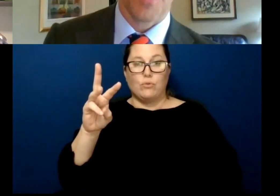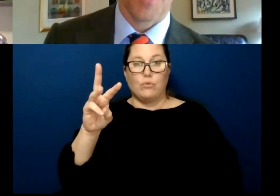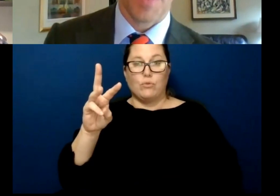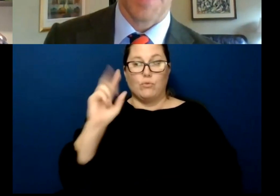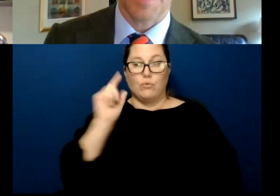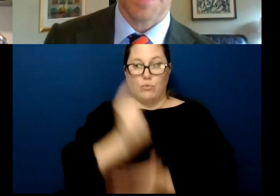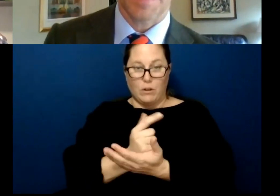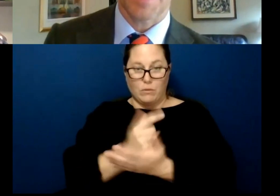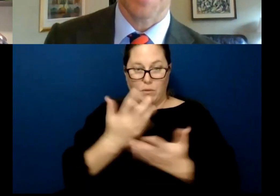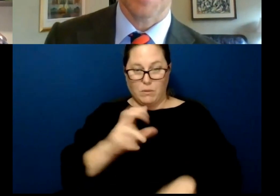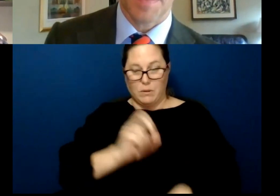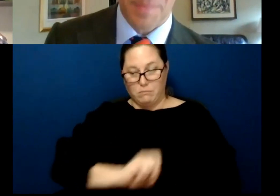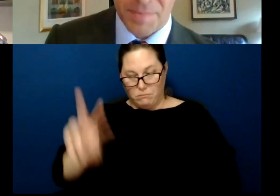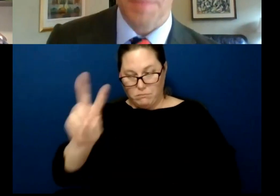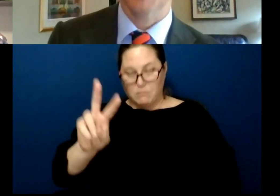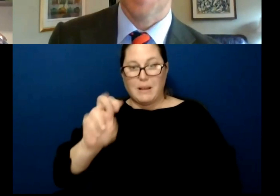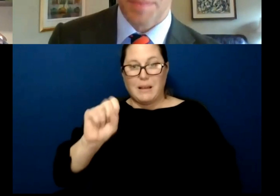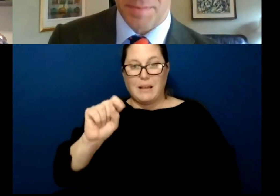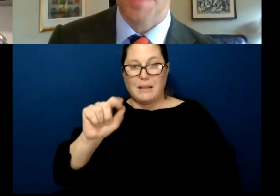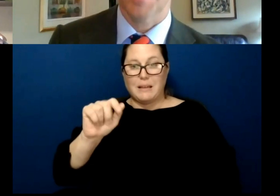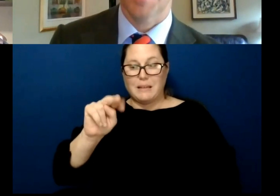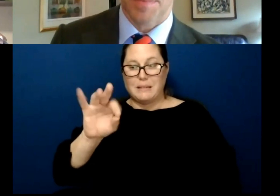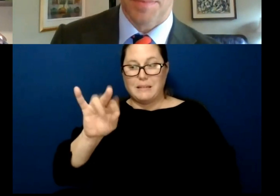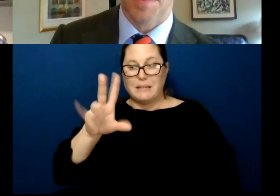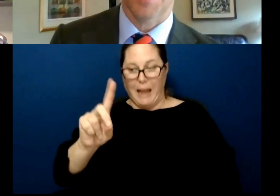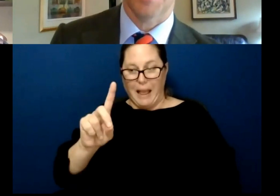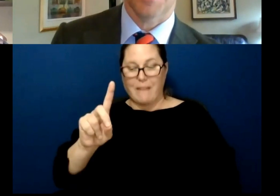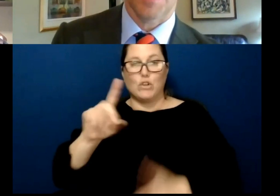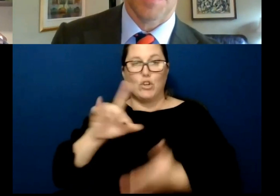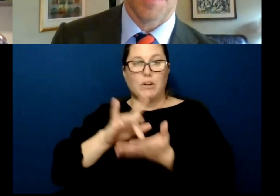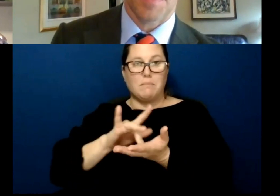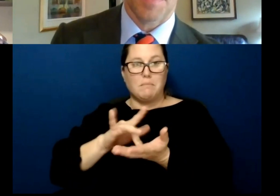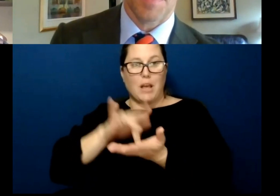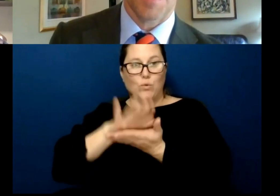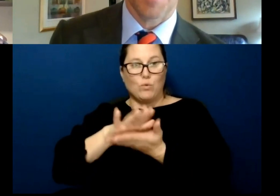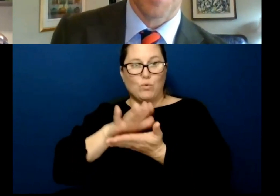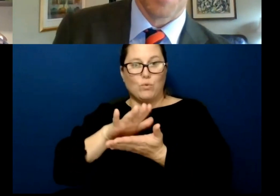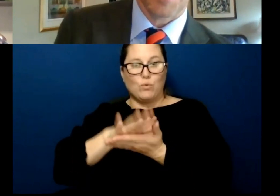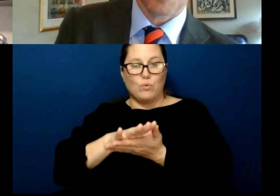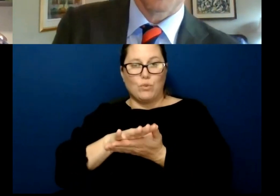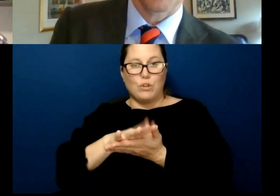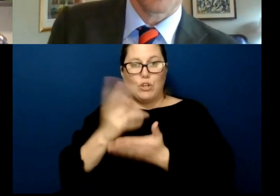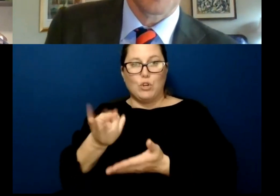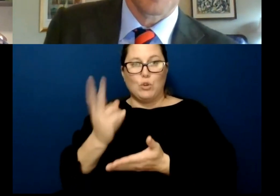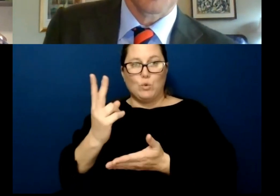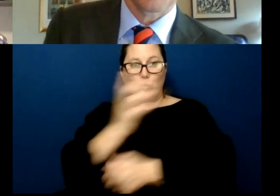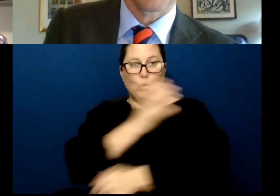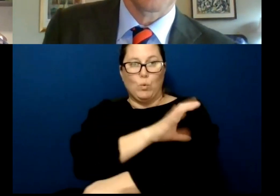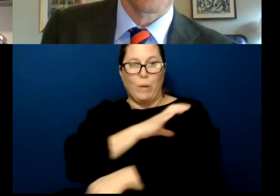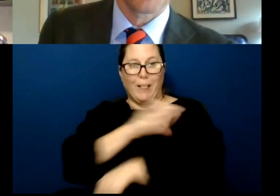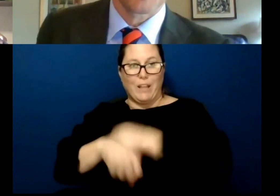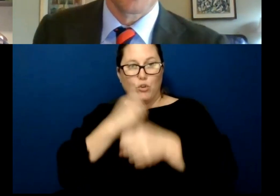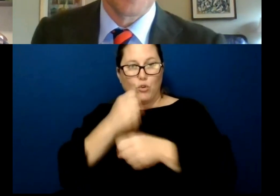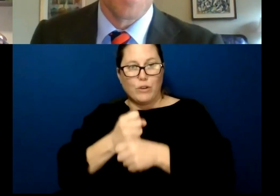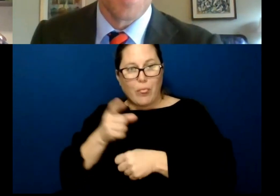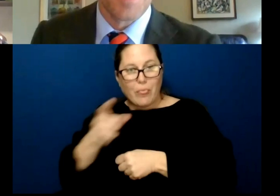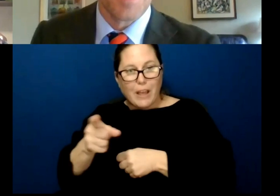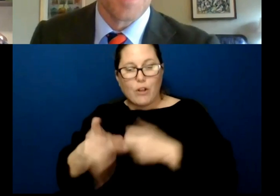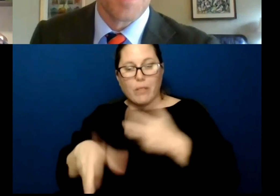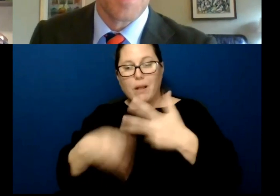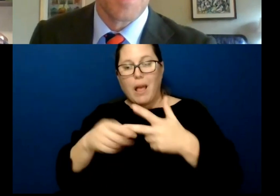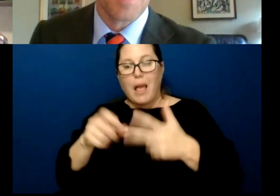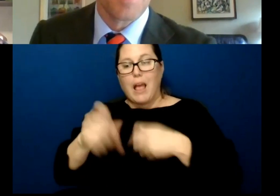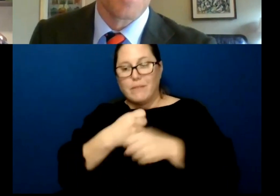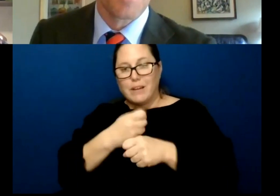School and did my 2 preclinical years there. And then I did a year of research, and I